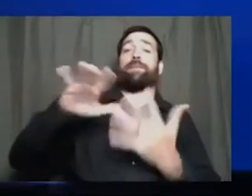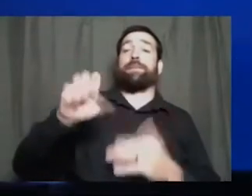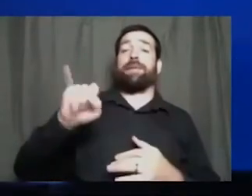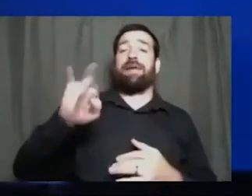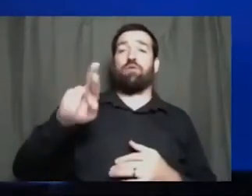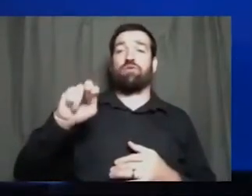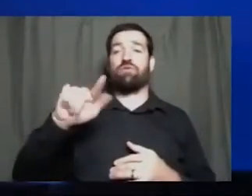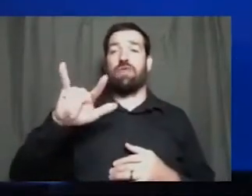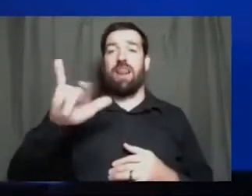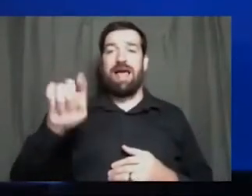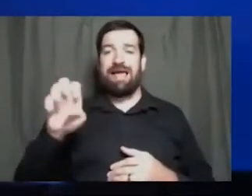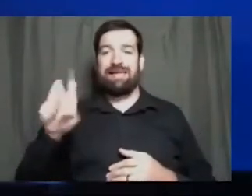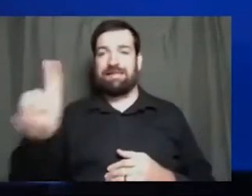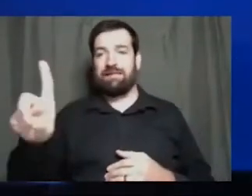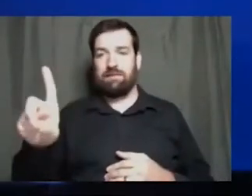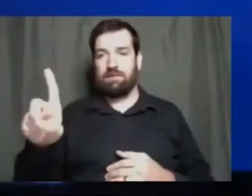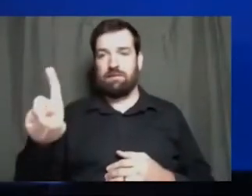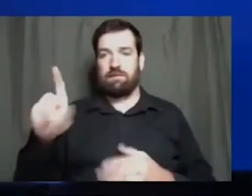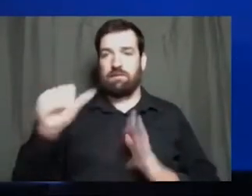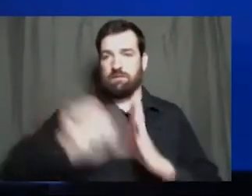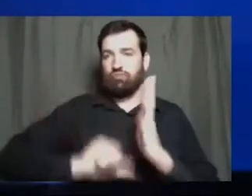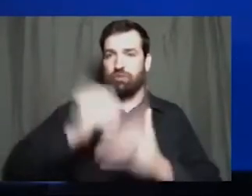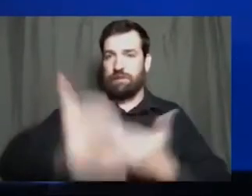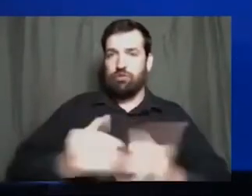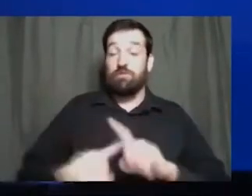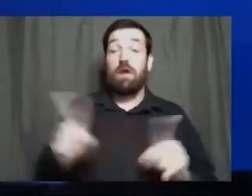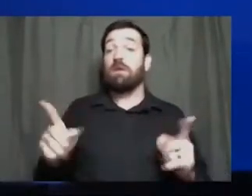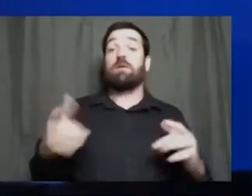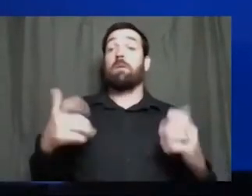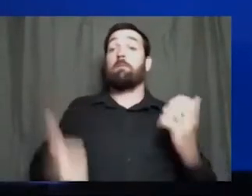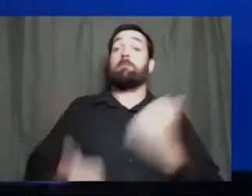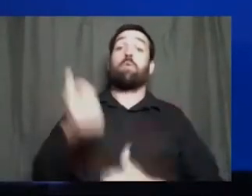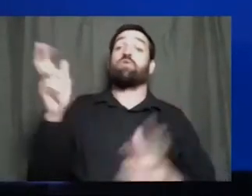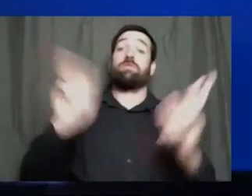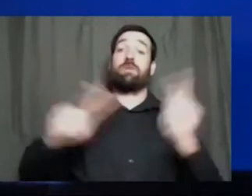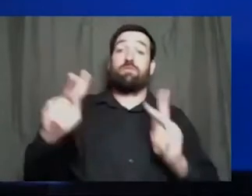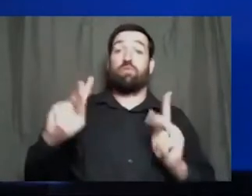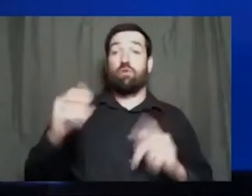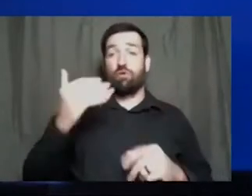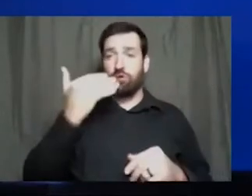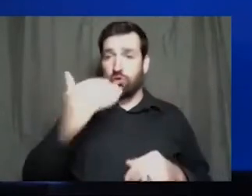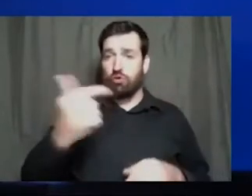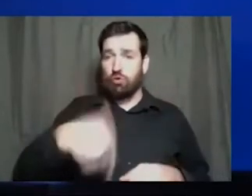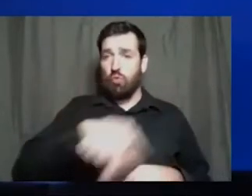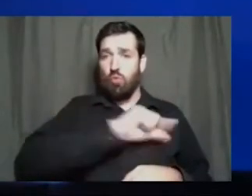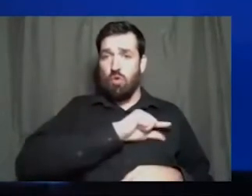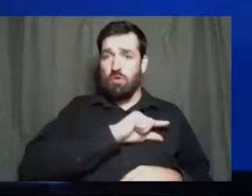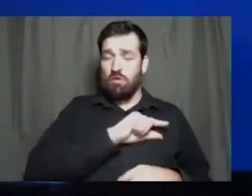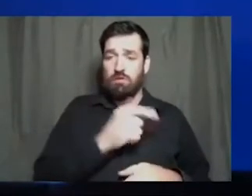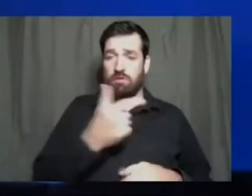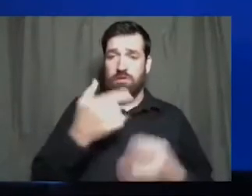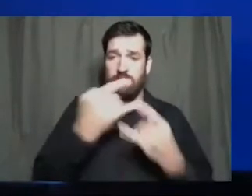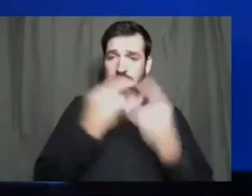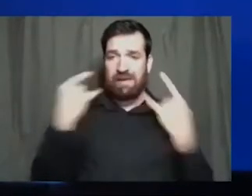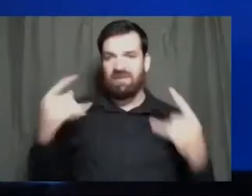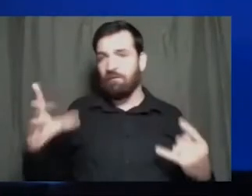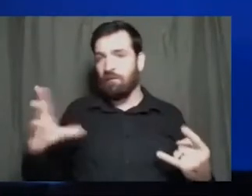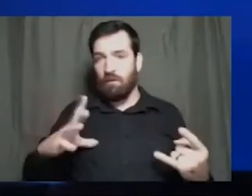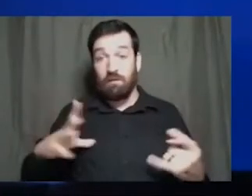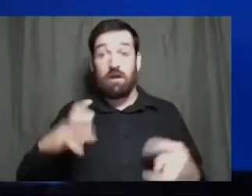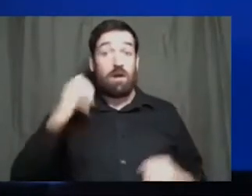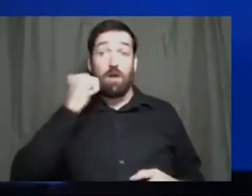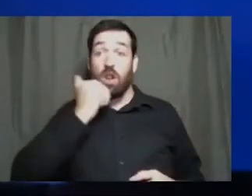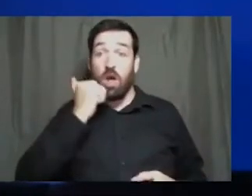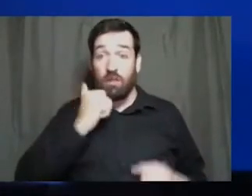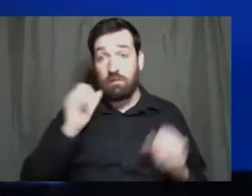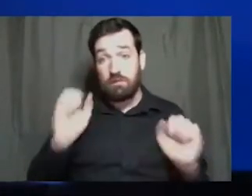aerosol generating procedures. But I think that for the most folks, a good mask will still reduce the spread. I think even a good cloth mask can help reduce the